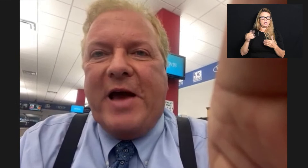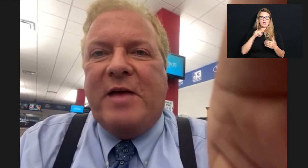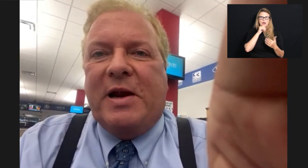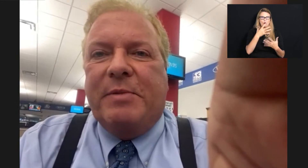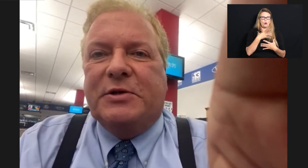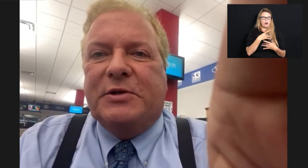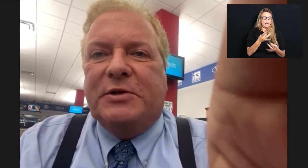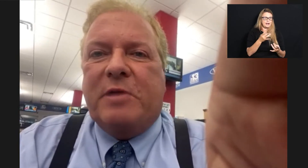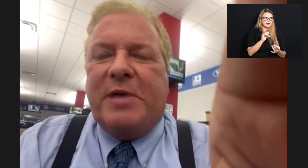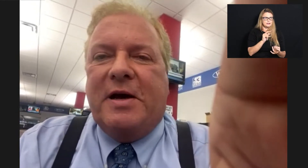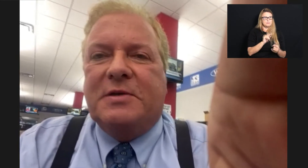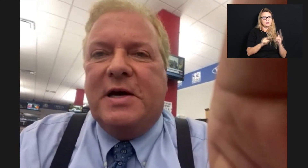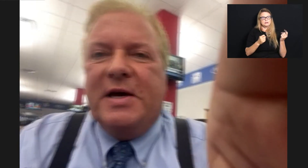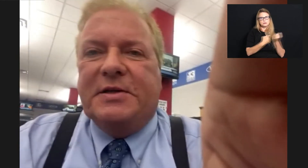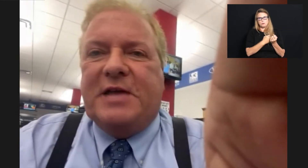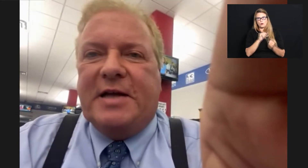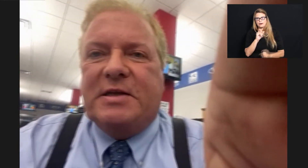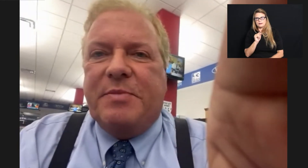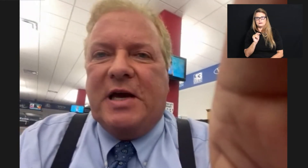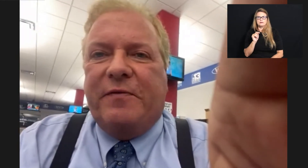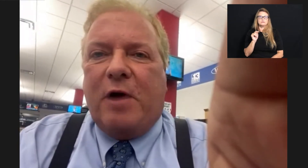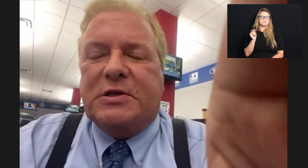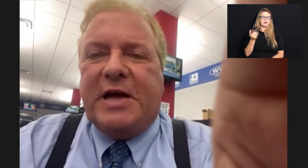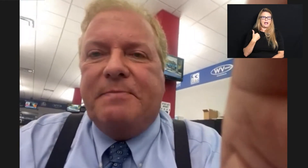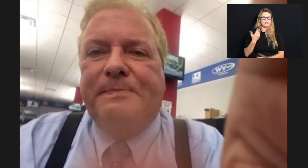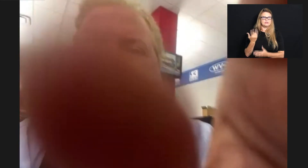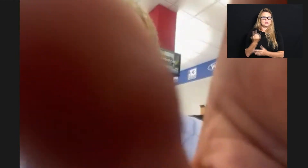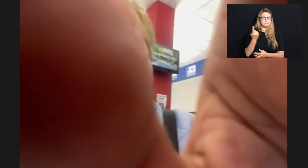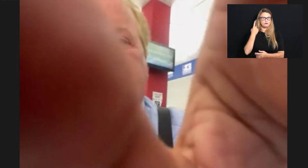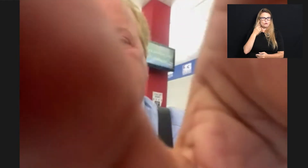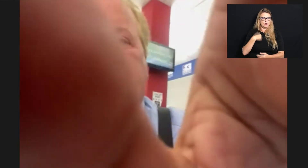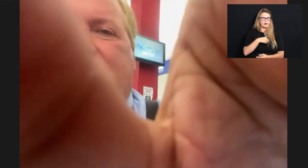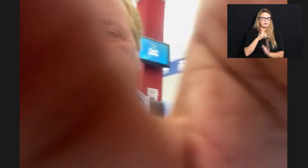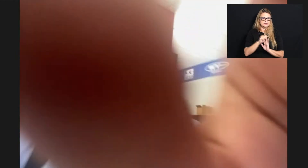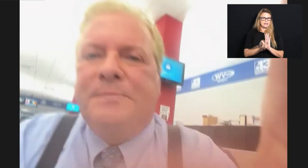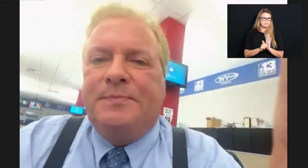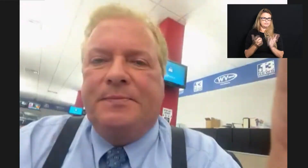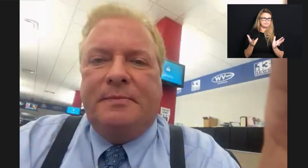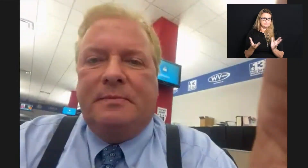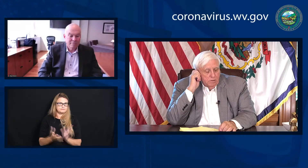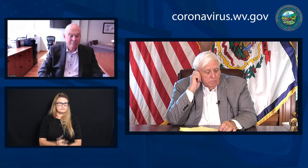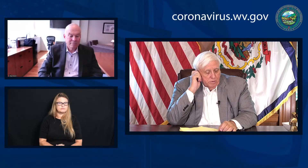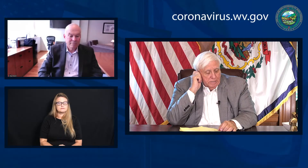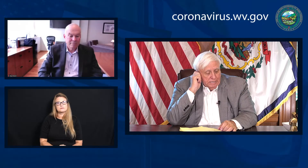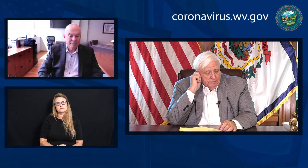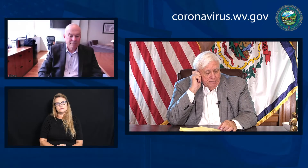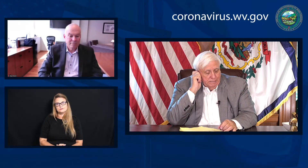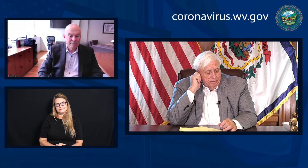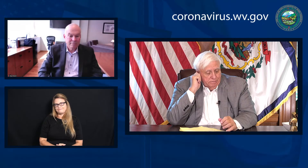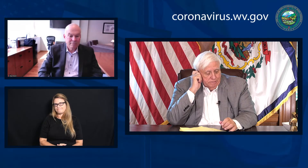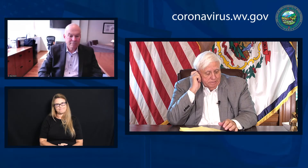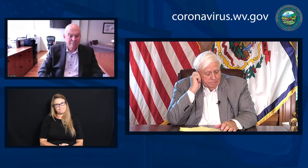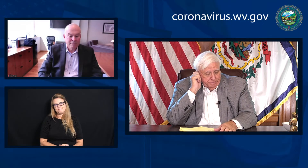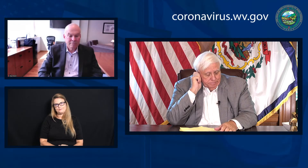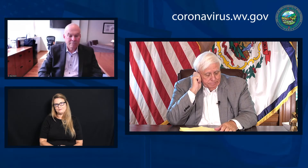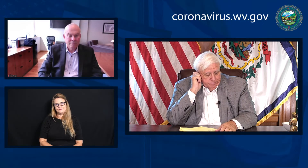like the thing, but I'm going to support it because it's got something in for our state? Oh, Mark, I think